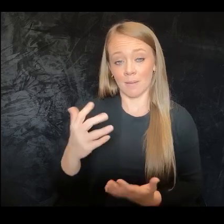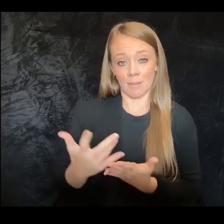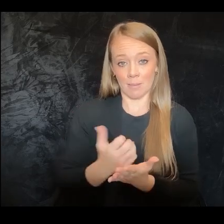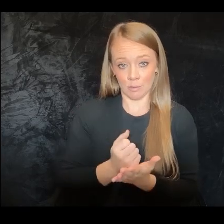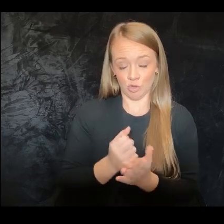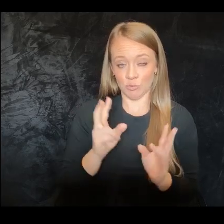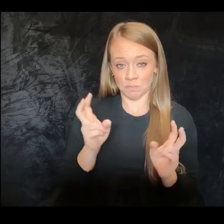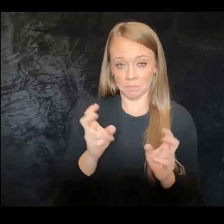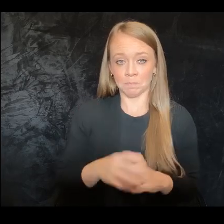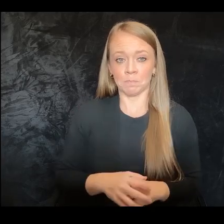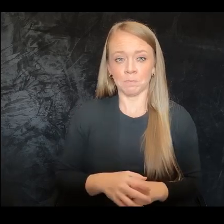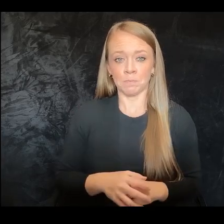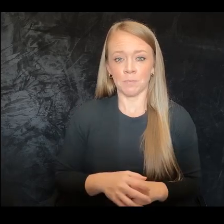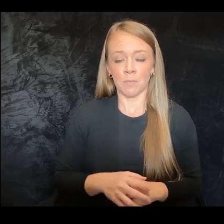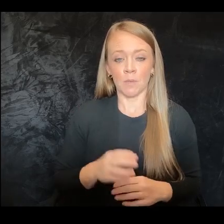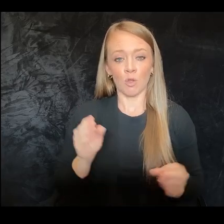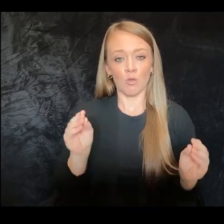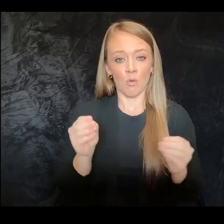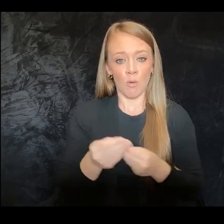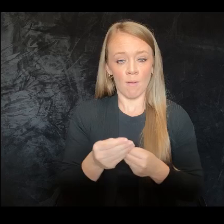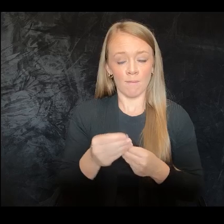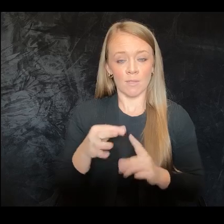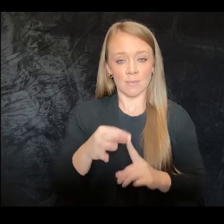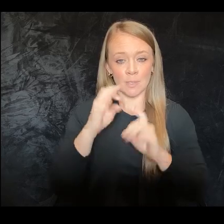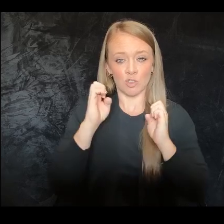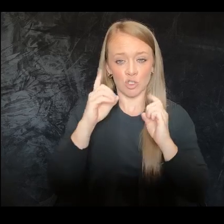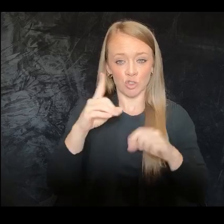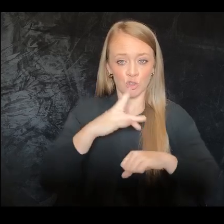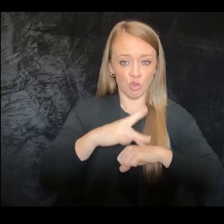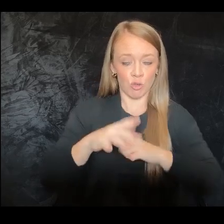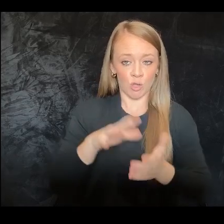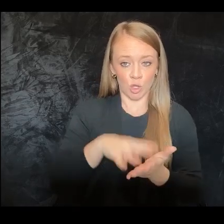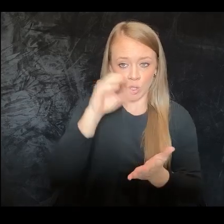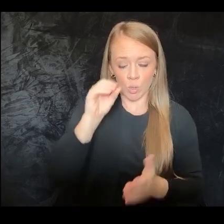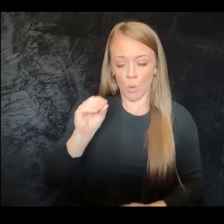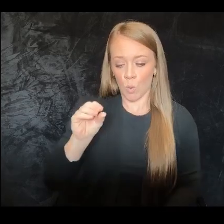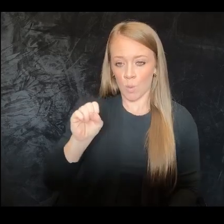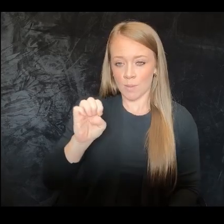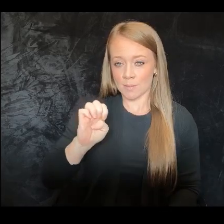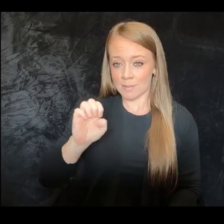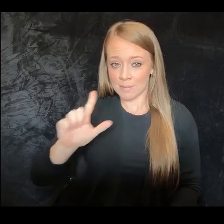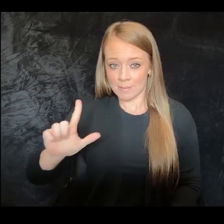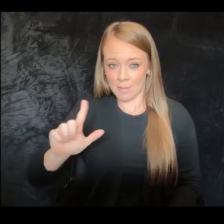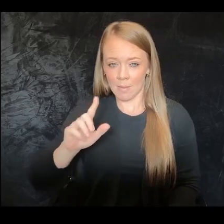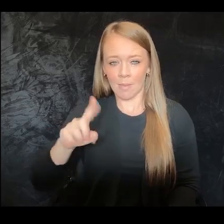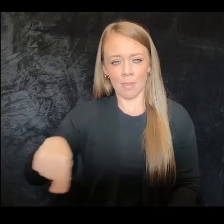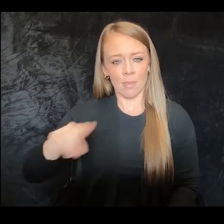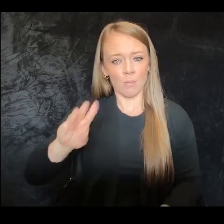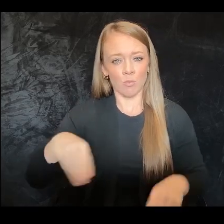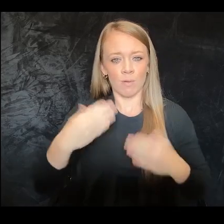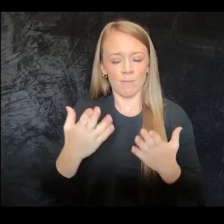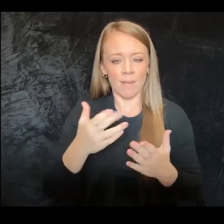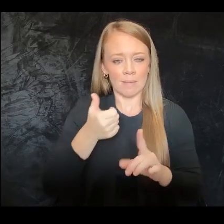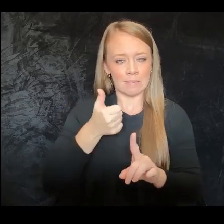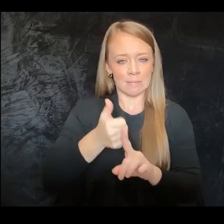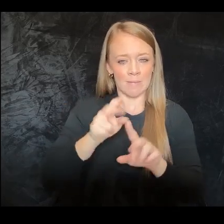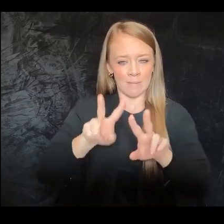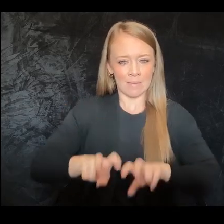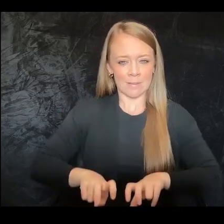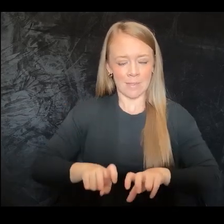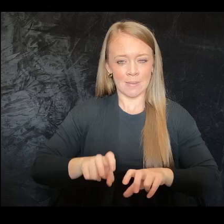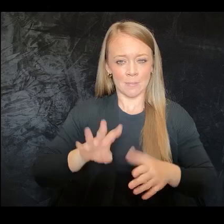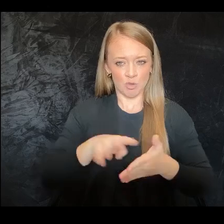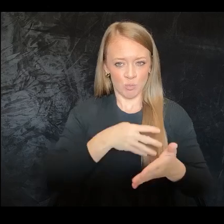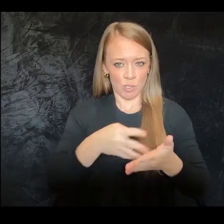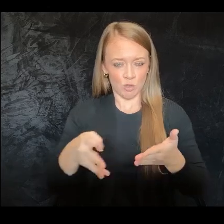Data collection. The Office of Special Education and Early Learning, OSEAL, provides a self-assessment spreadsheet